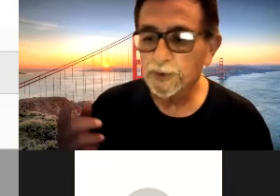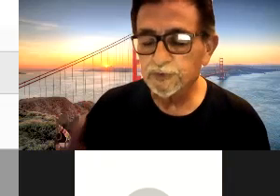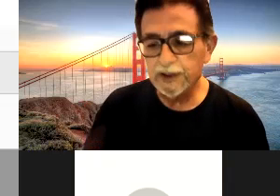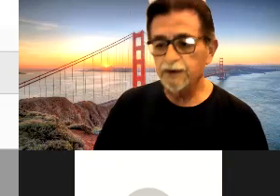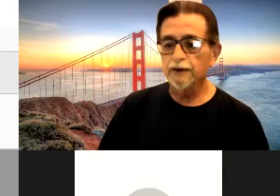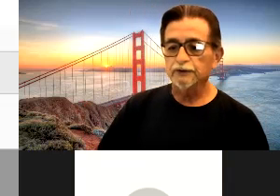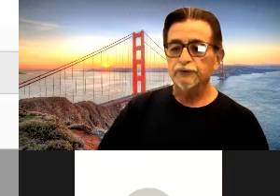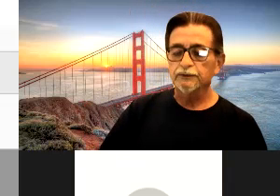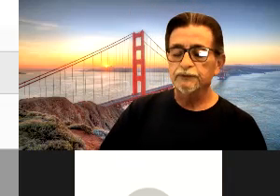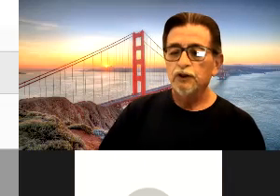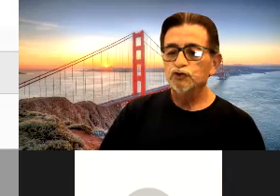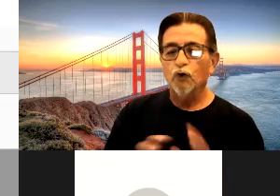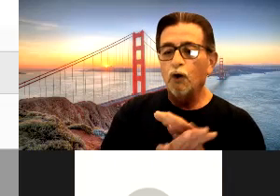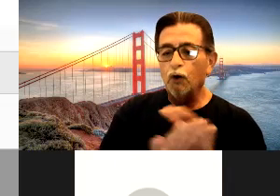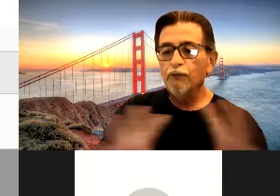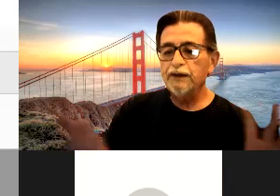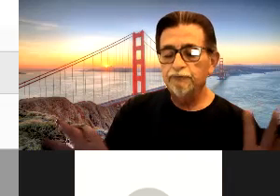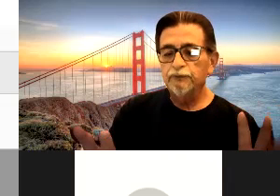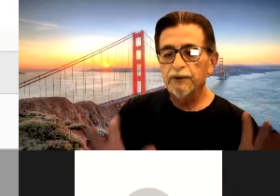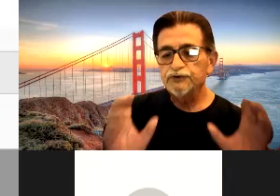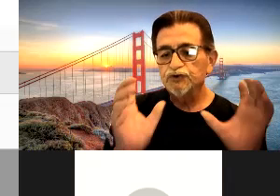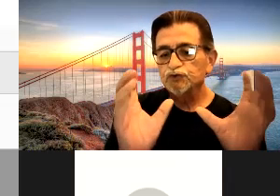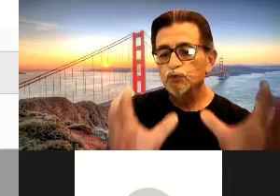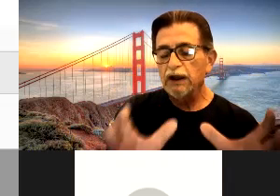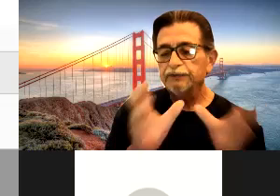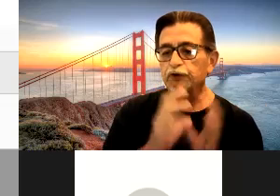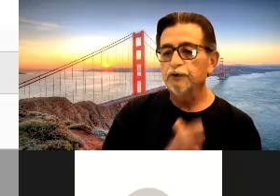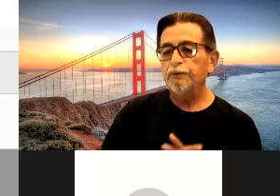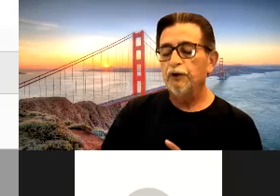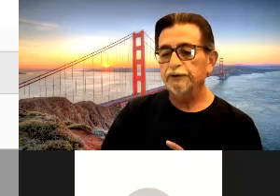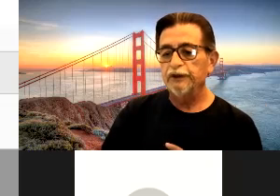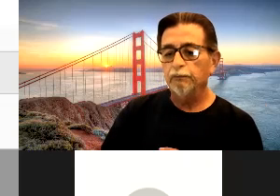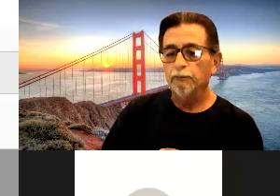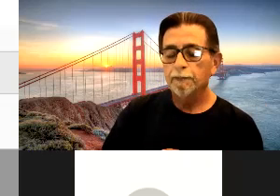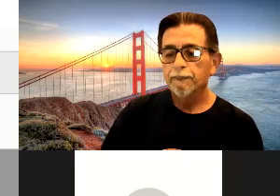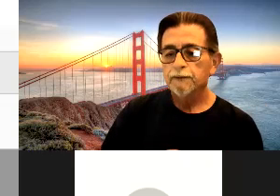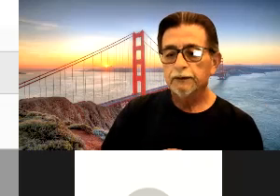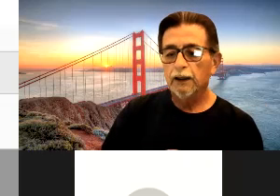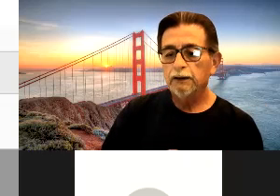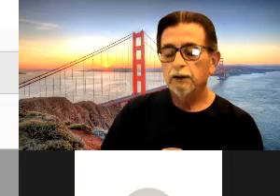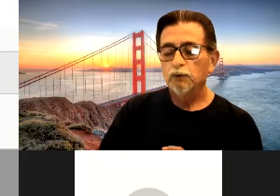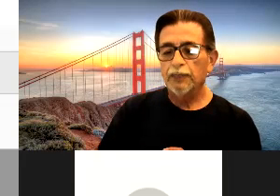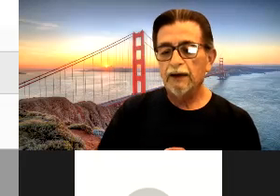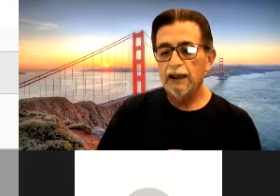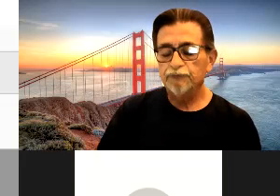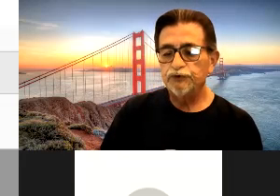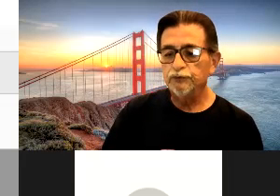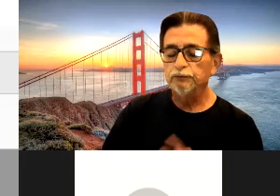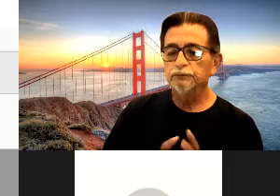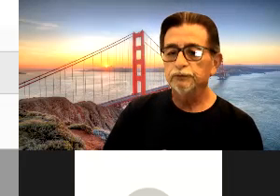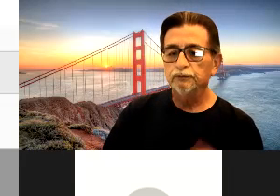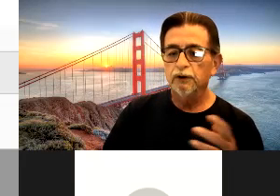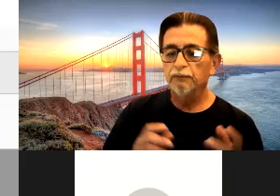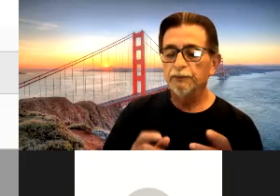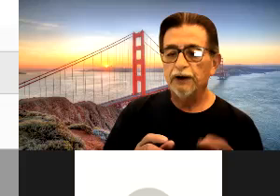it's going to gain electrons. So all that information is right there in the periodic table, okay? Without having